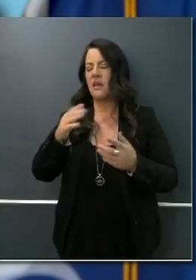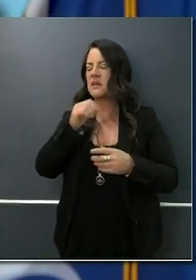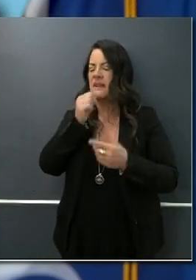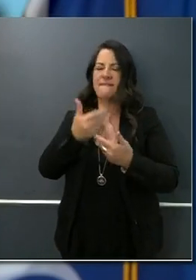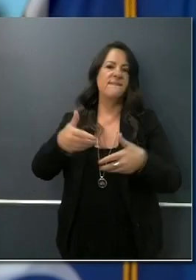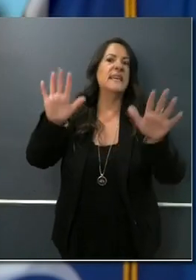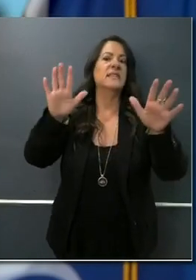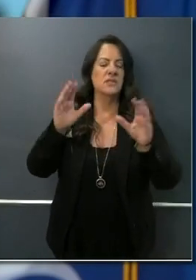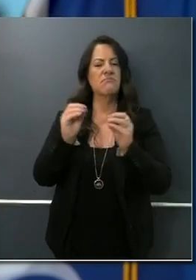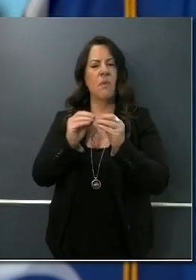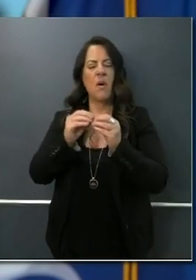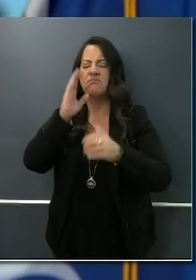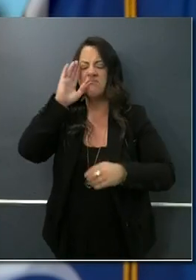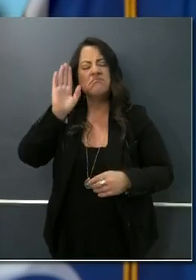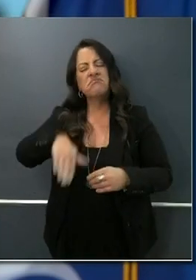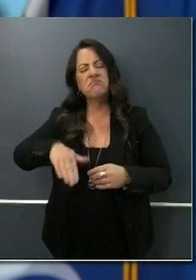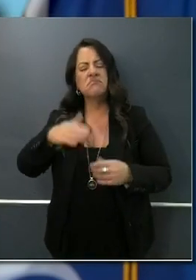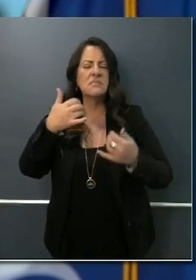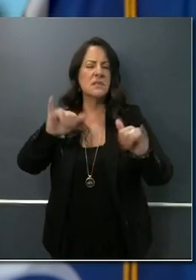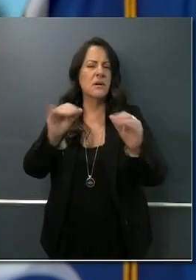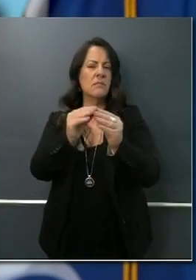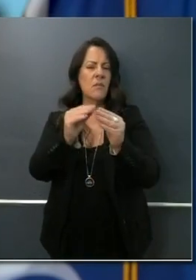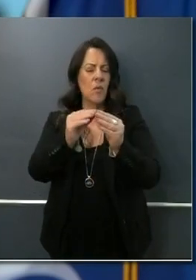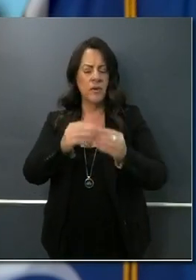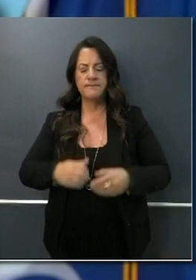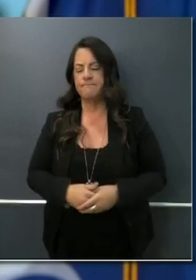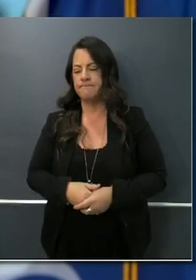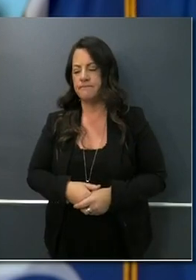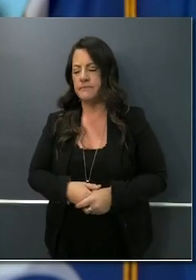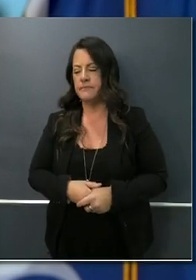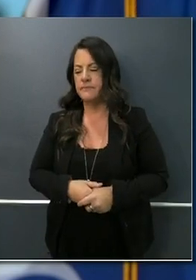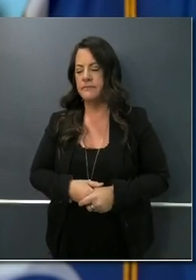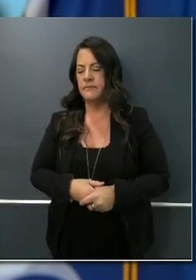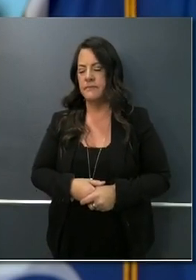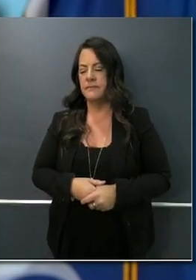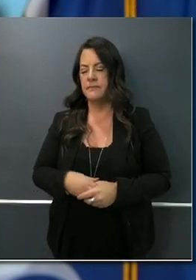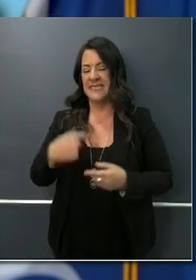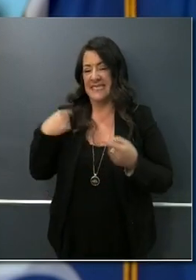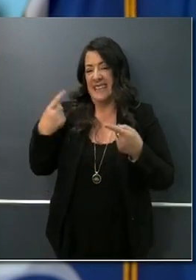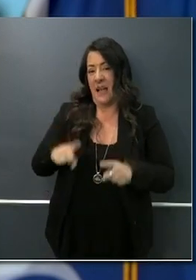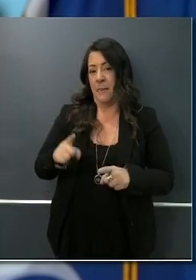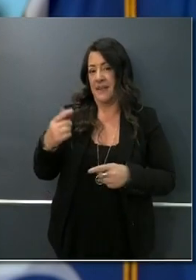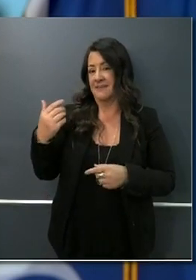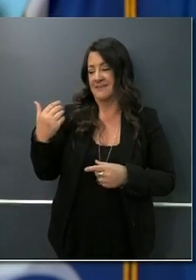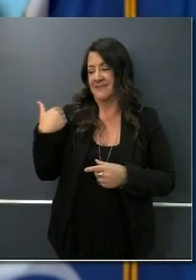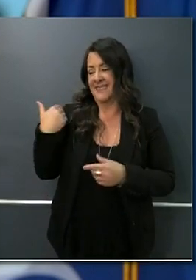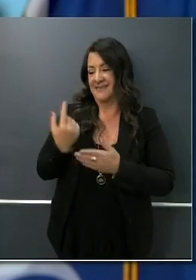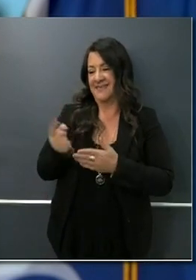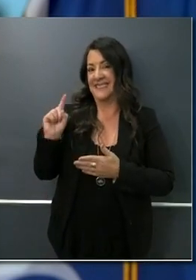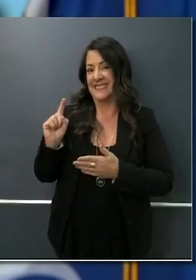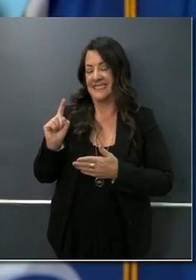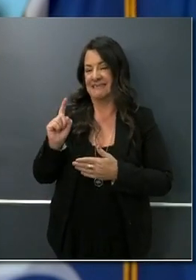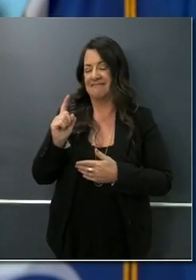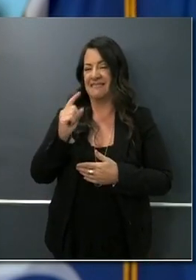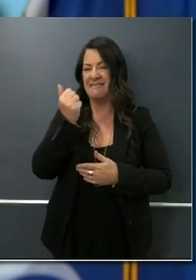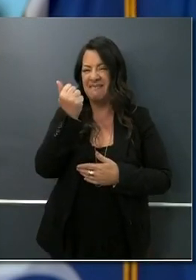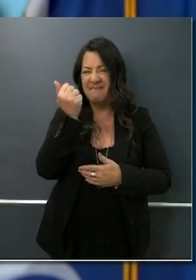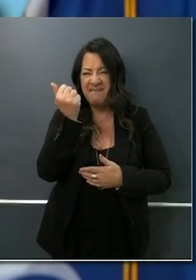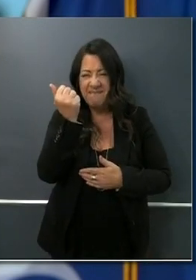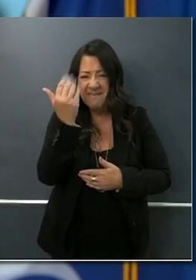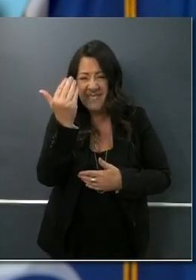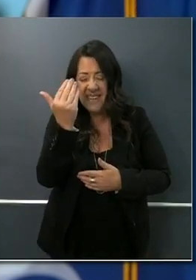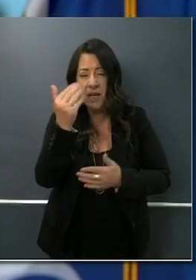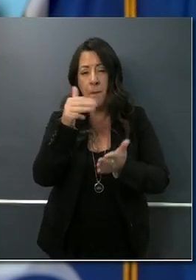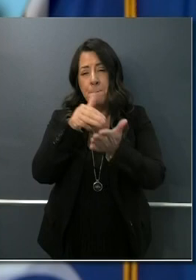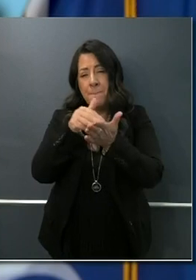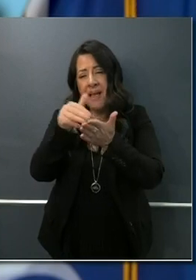by any stretch of the imagination. Let me tell you why. Just last week, 15 million